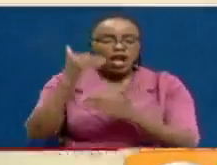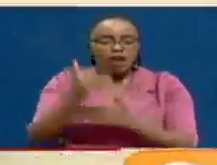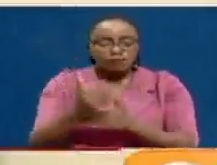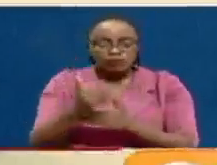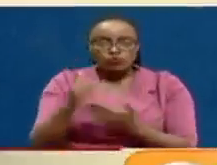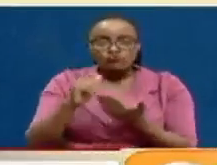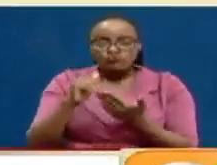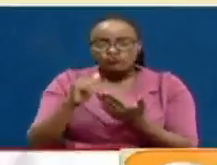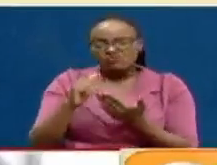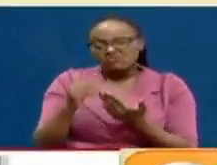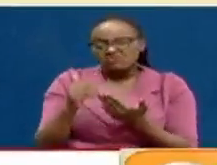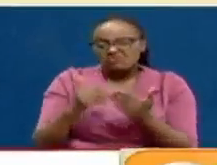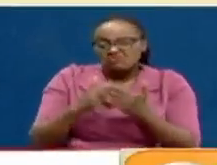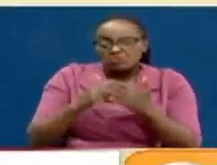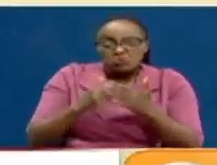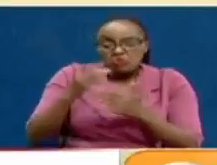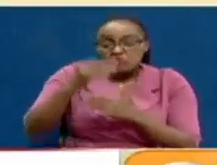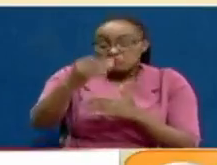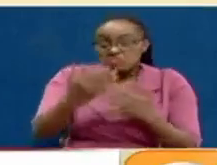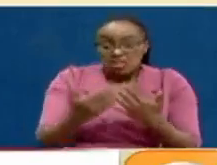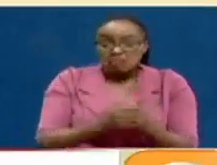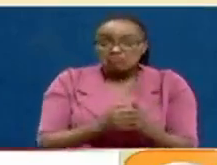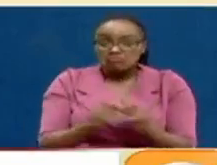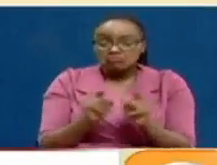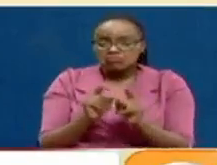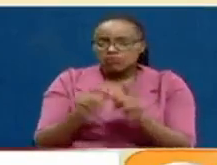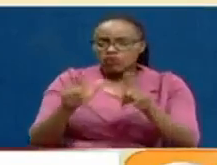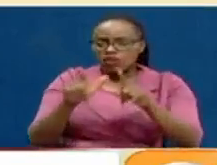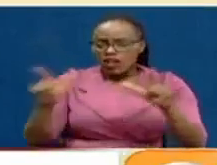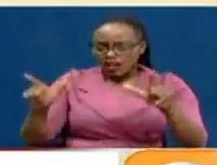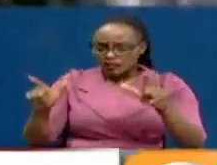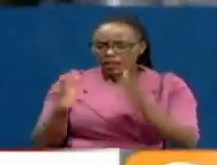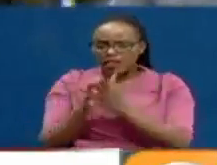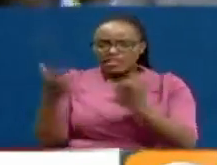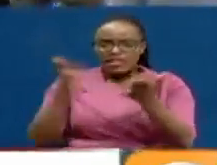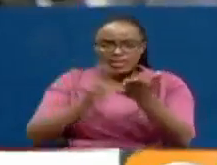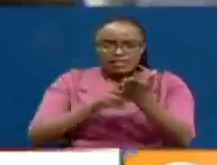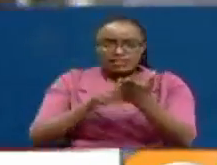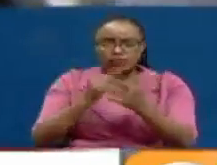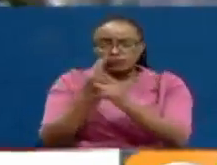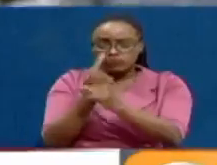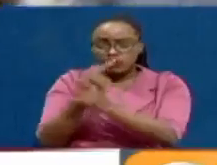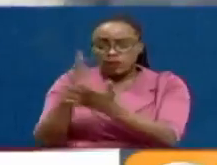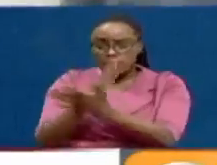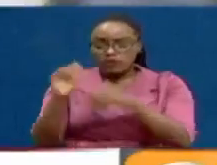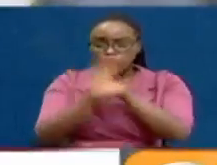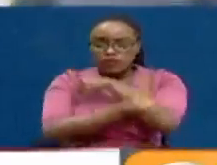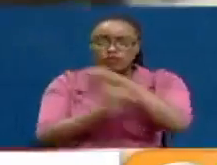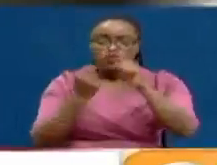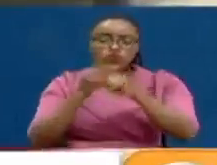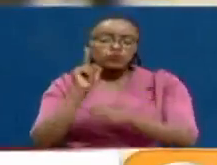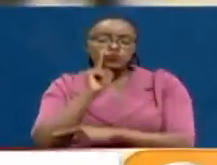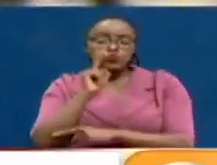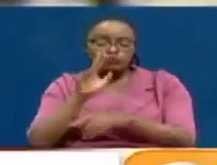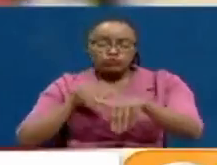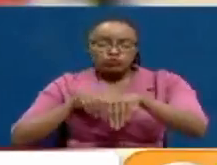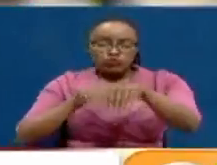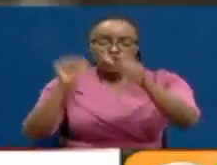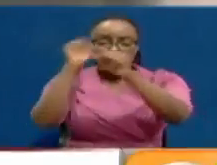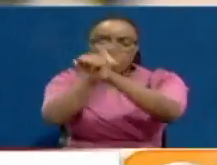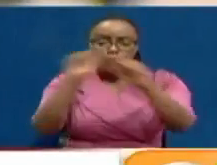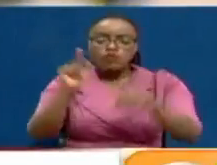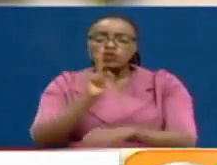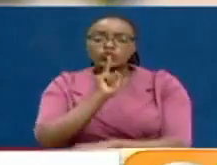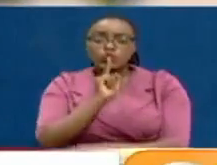notice. Meanwhile, the Ministry of Lands will close all land offices and registries throughout the country from tomorrow in compliance with the